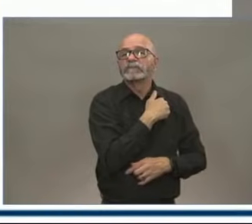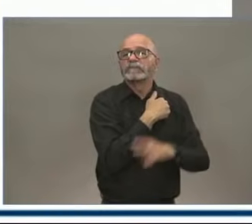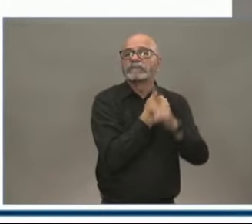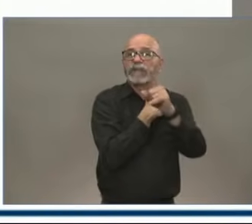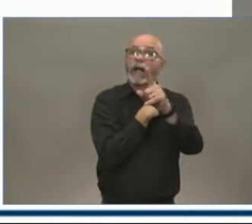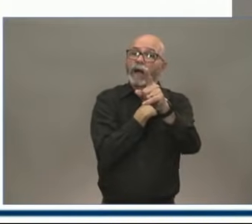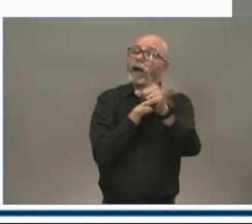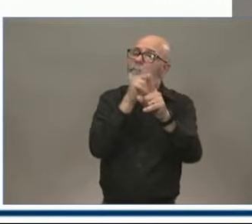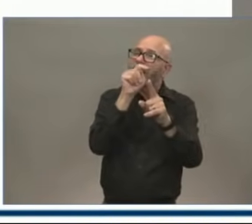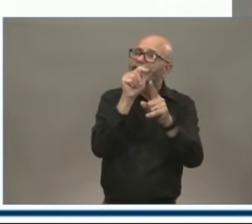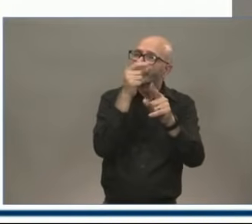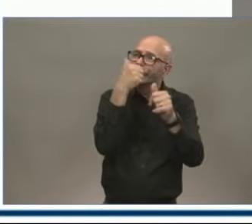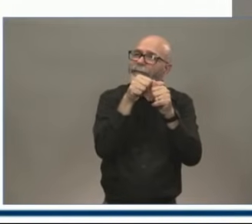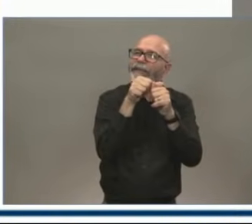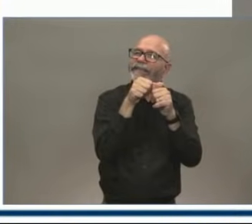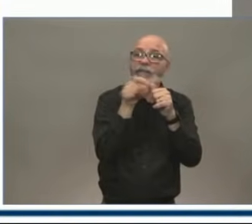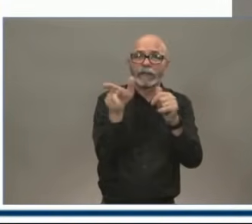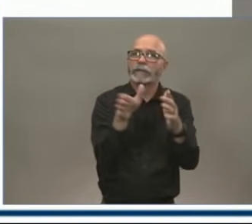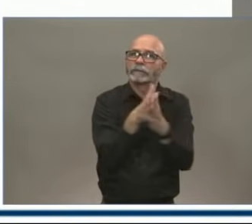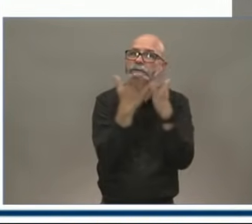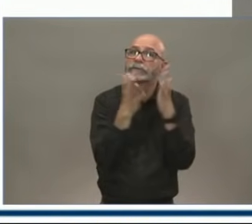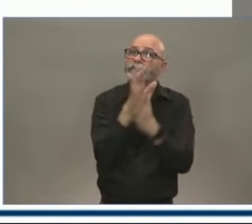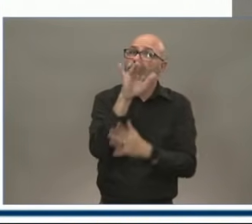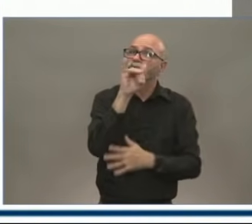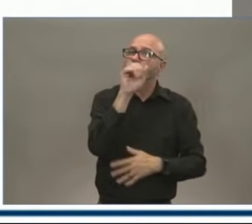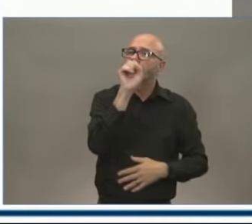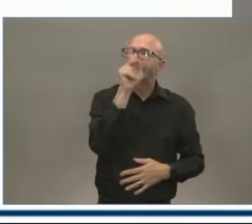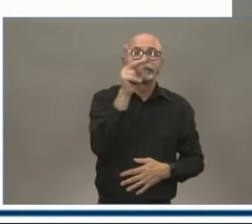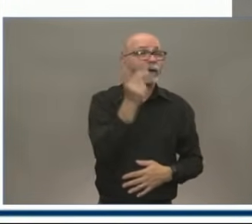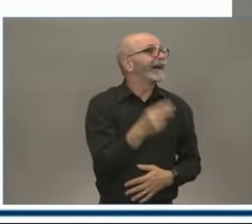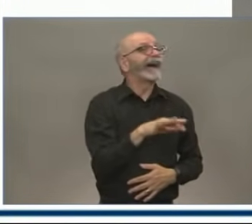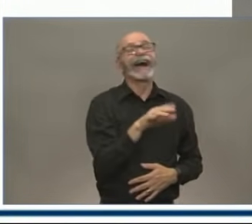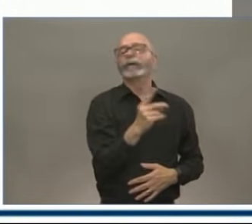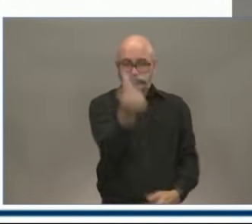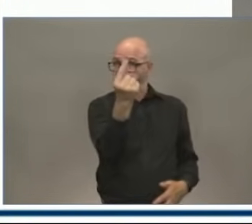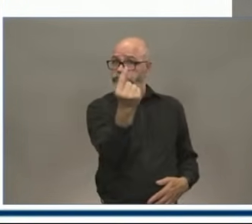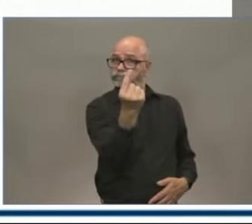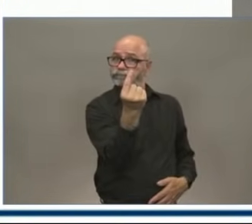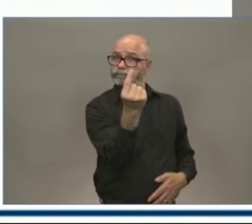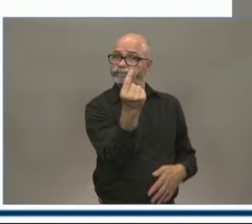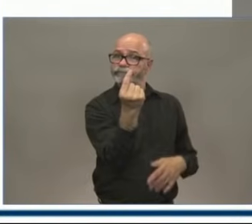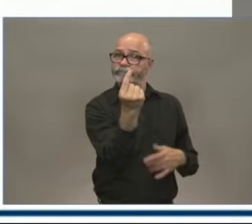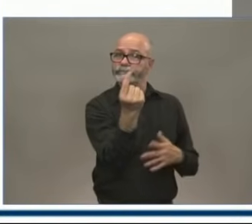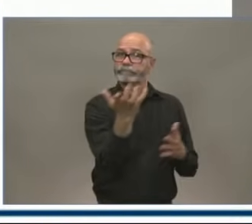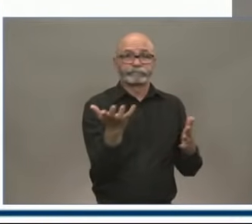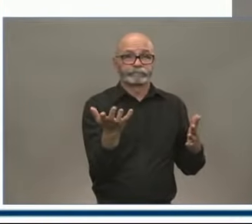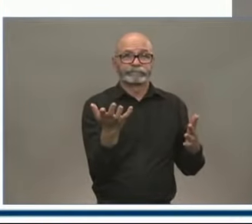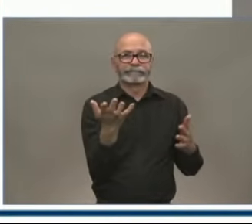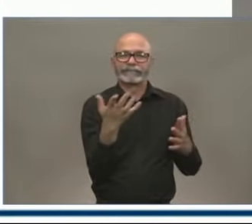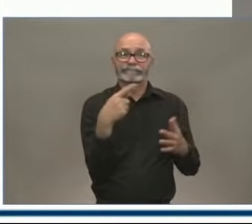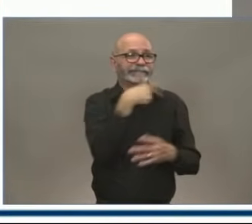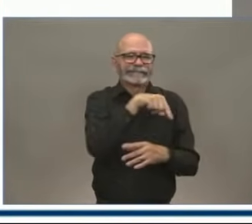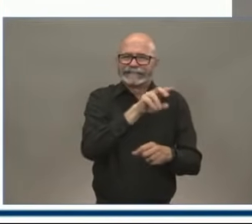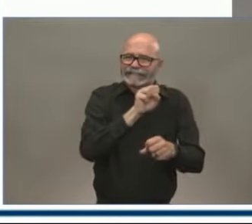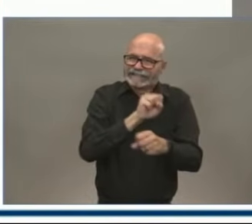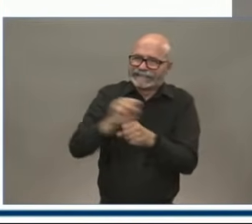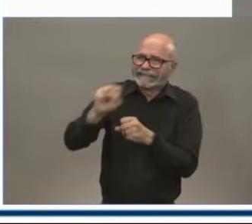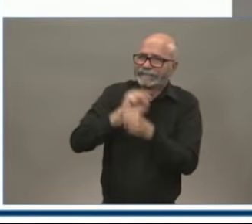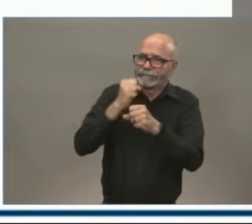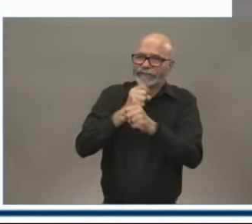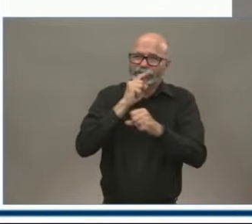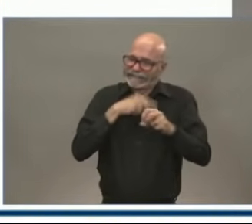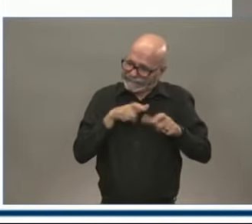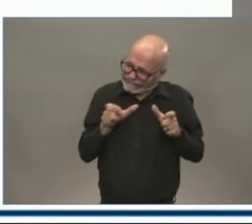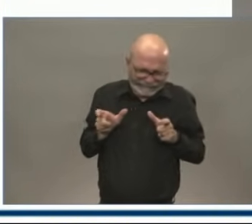group. What we're doing, though, is trying to desperately work as hard as we can to keep the disease from spreading